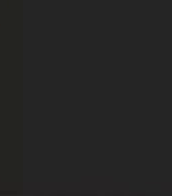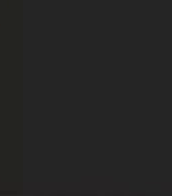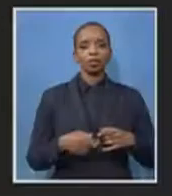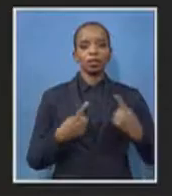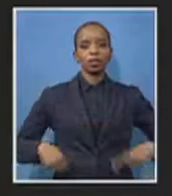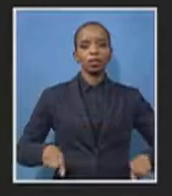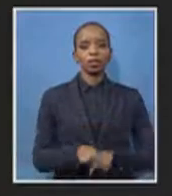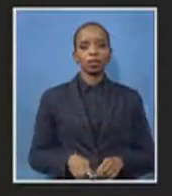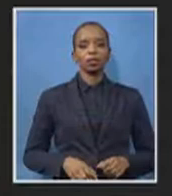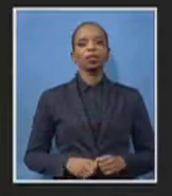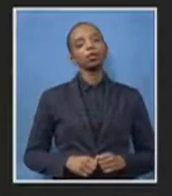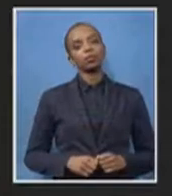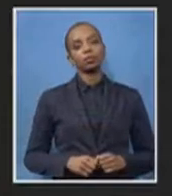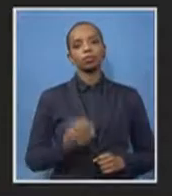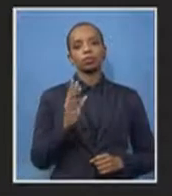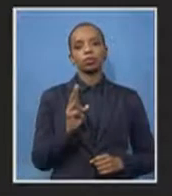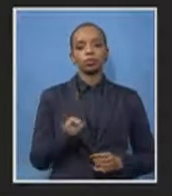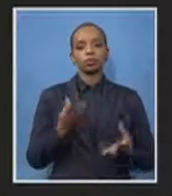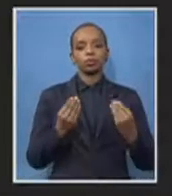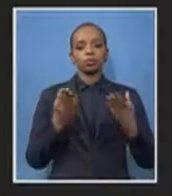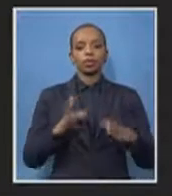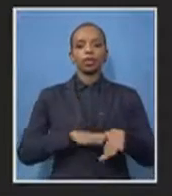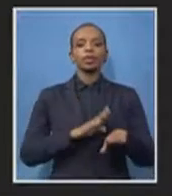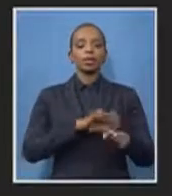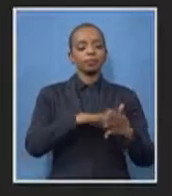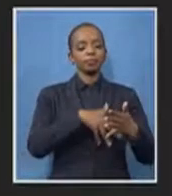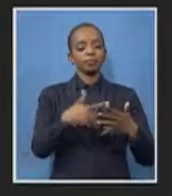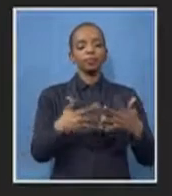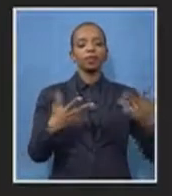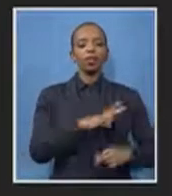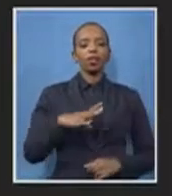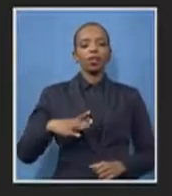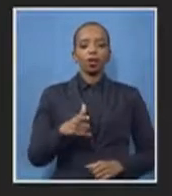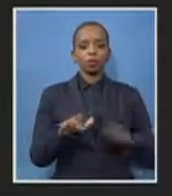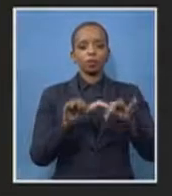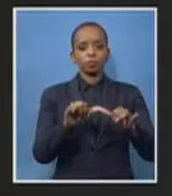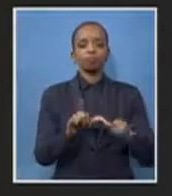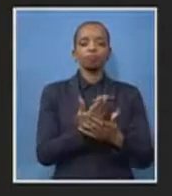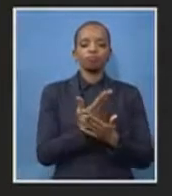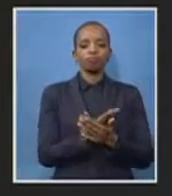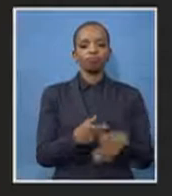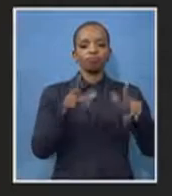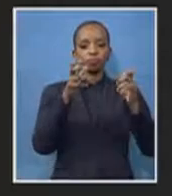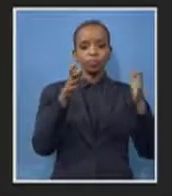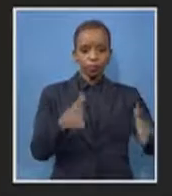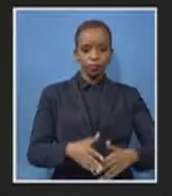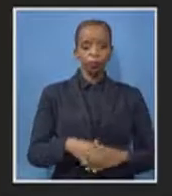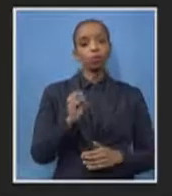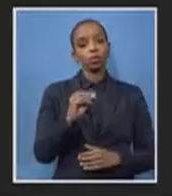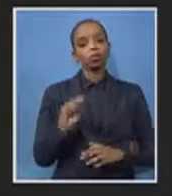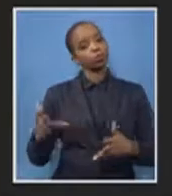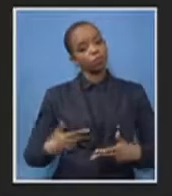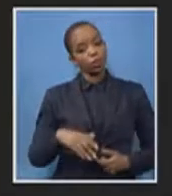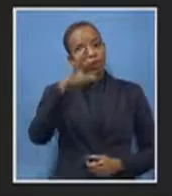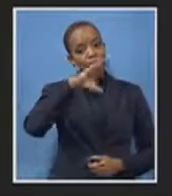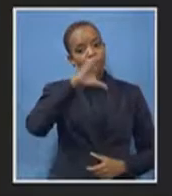turnaround times, for the private and the public sector labs. So you're welcome to go and have a look at that. Thank